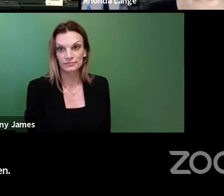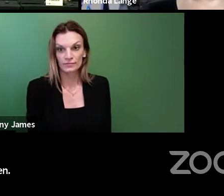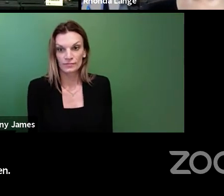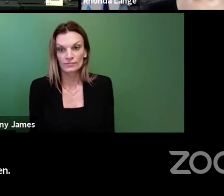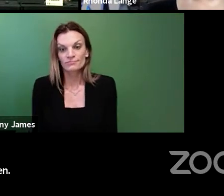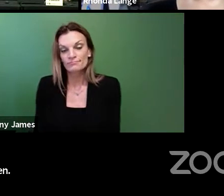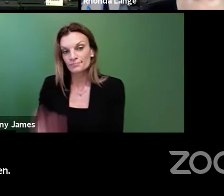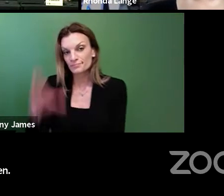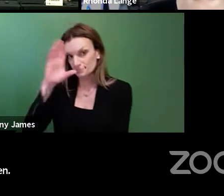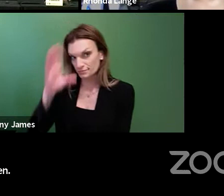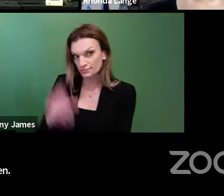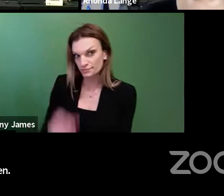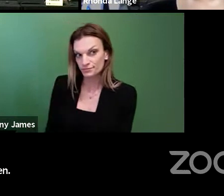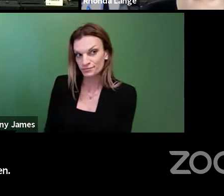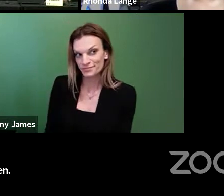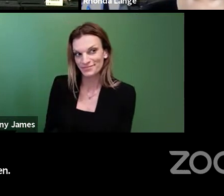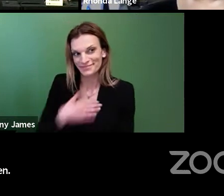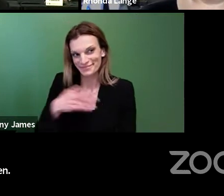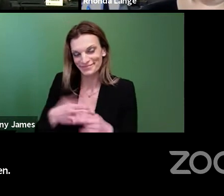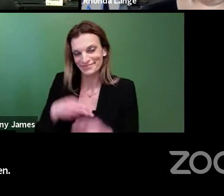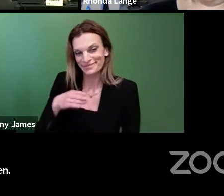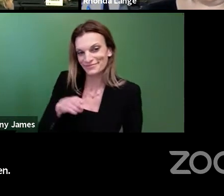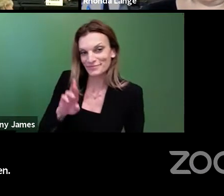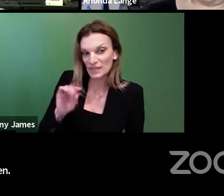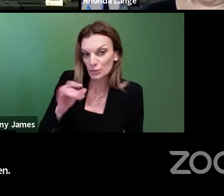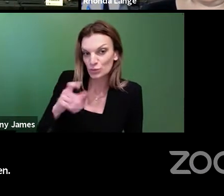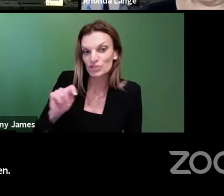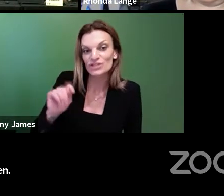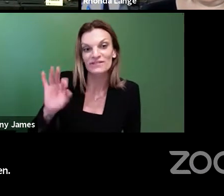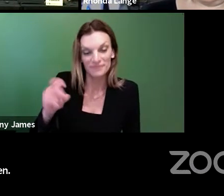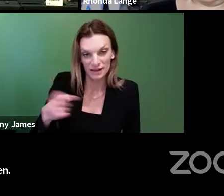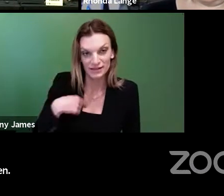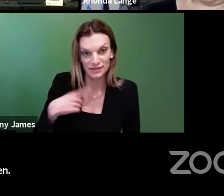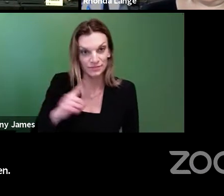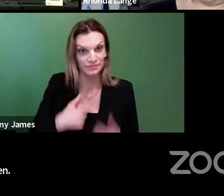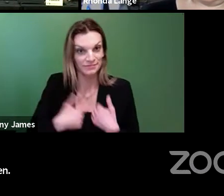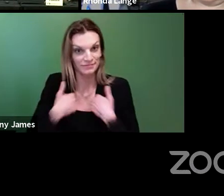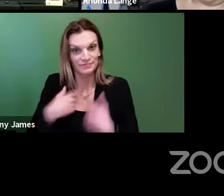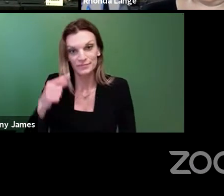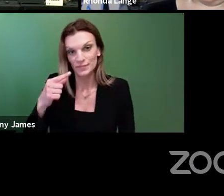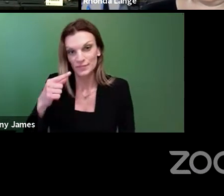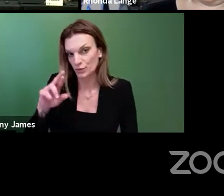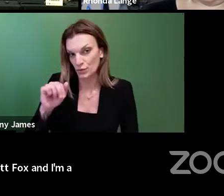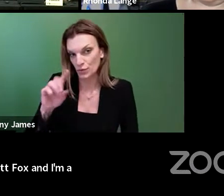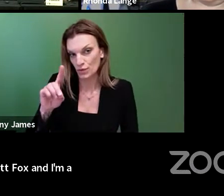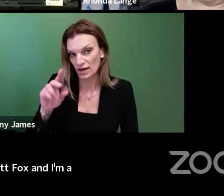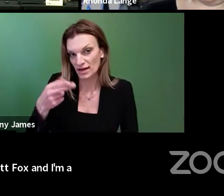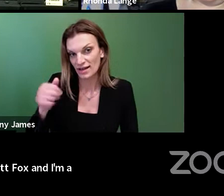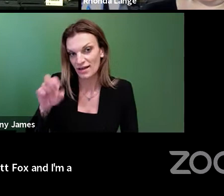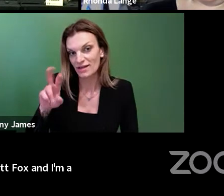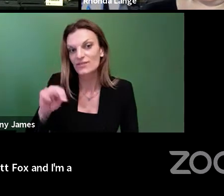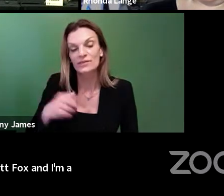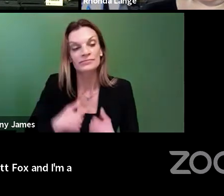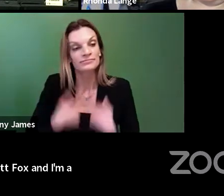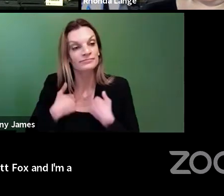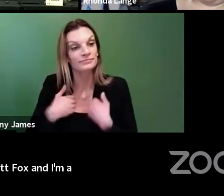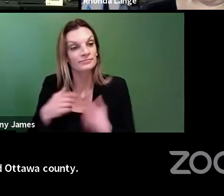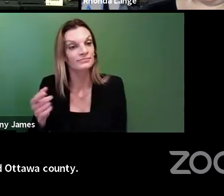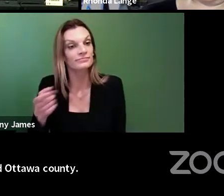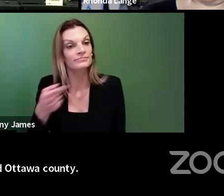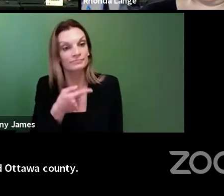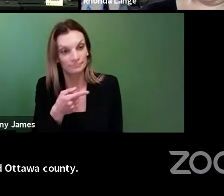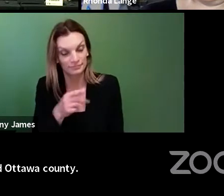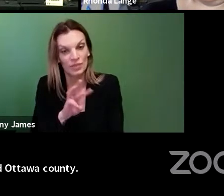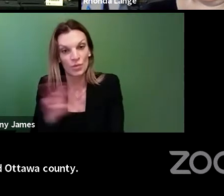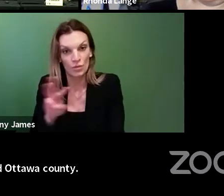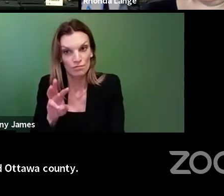Hello, my name is Bridget Fox, and I'm a resident of Grand Haven in Ottawa County. I have lived on our Michigan West